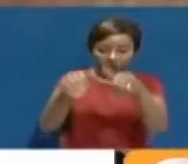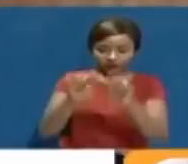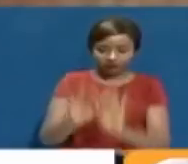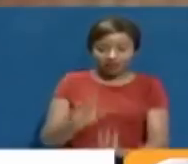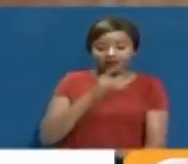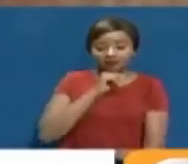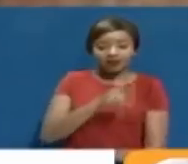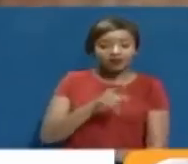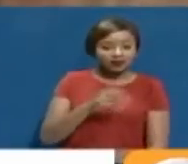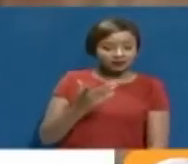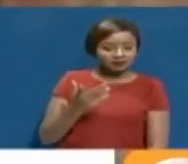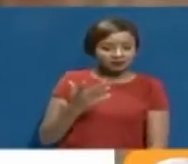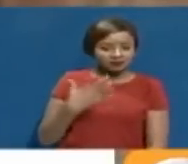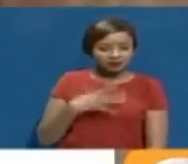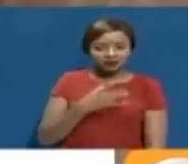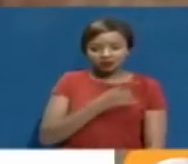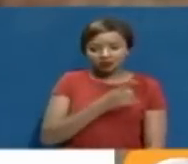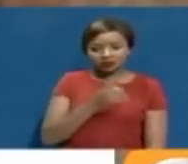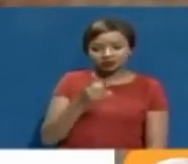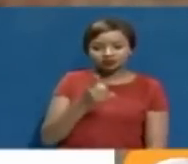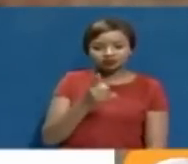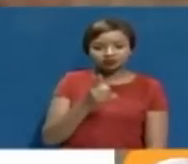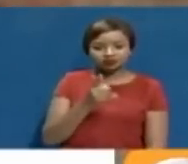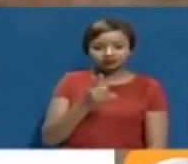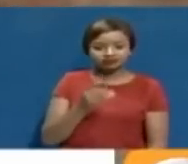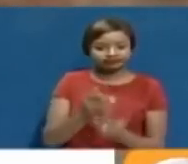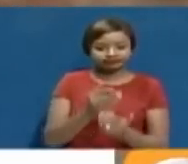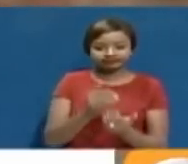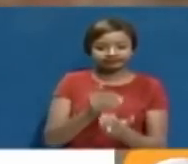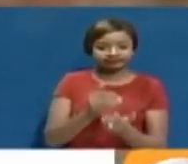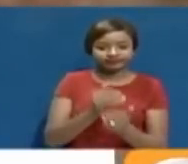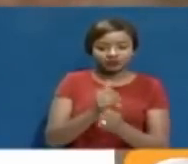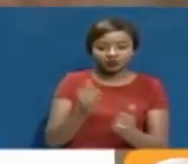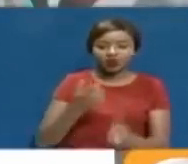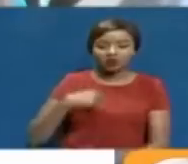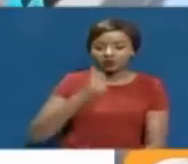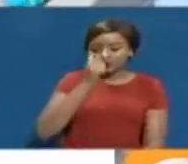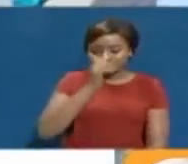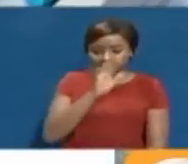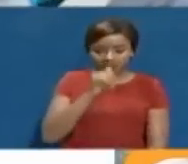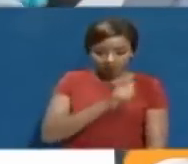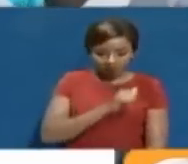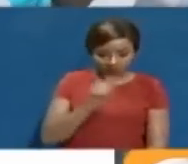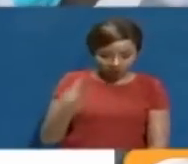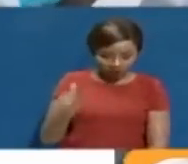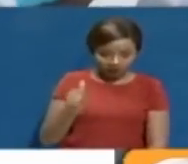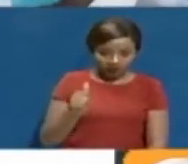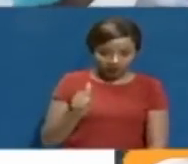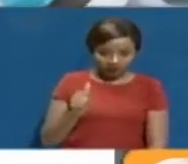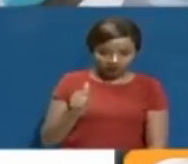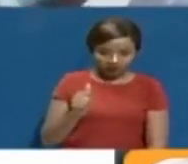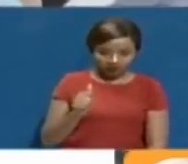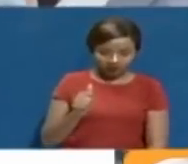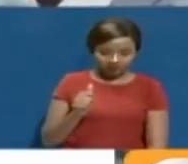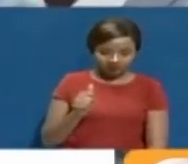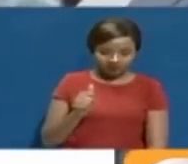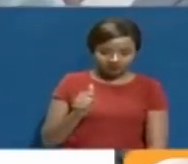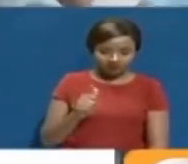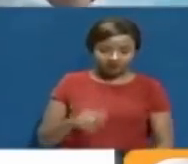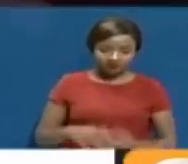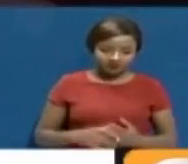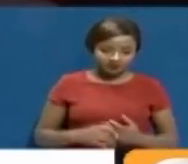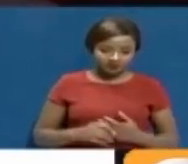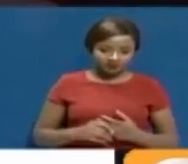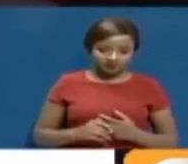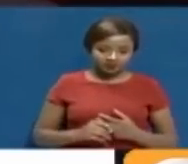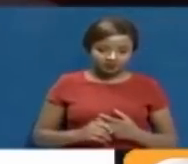who straddled Kenya's public life for decades. Tunamtakia ndugu yetu Mheshimiwa Yusuf Haji mahali pema